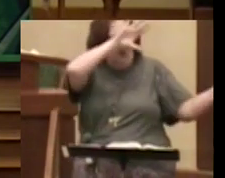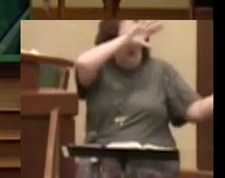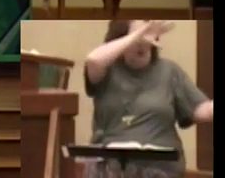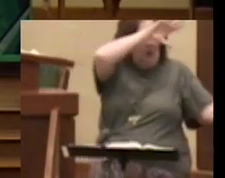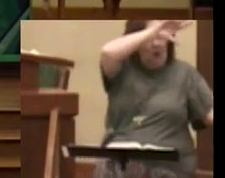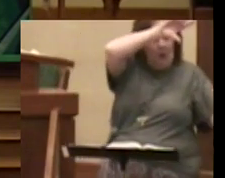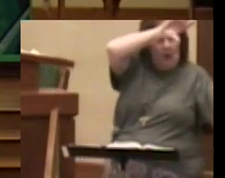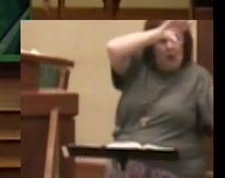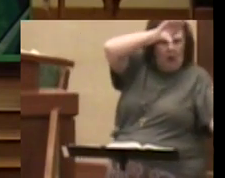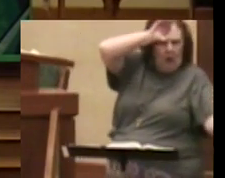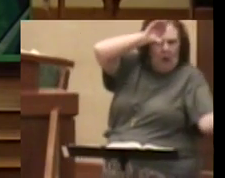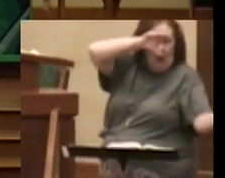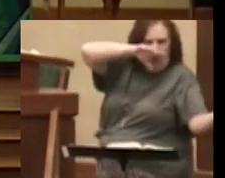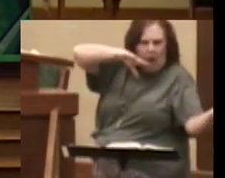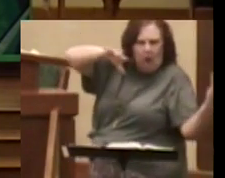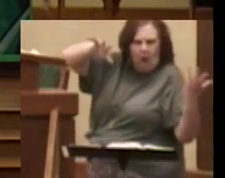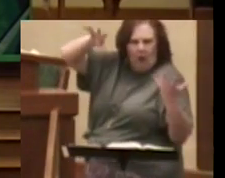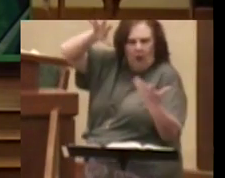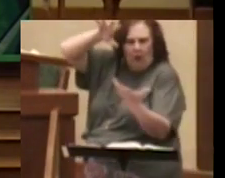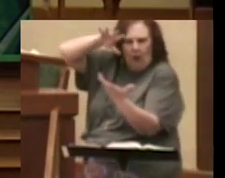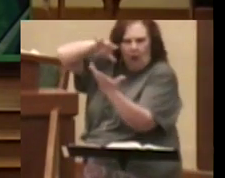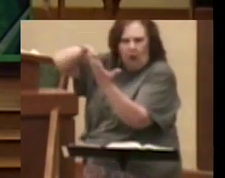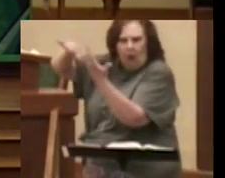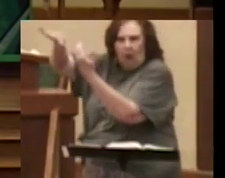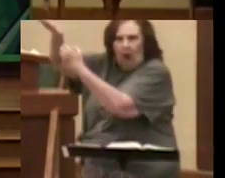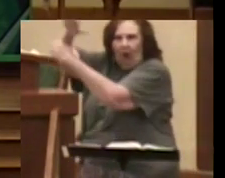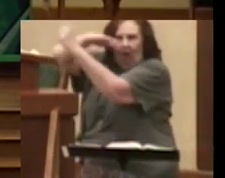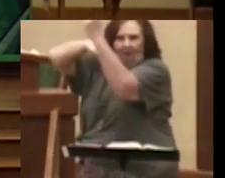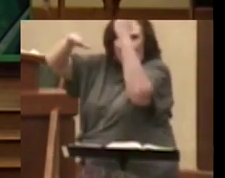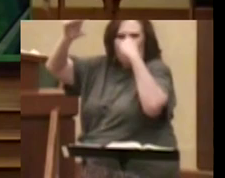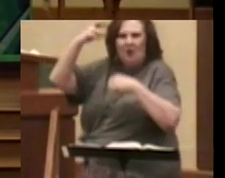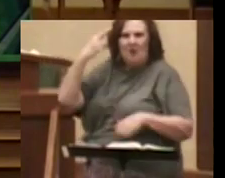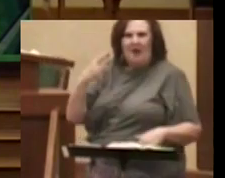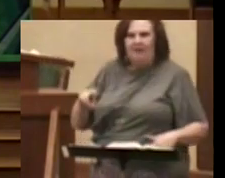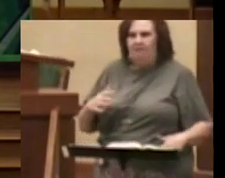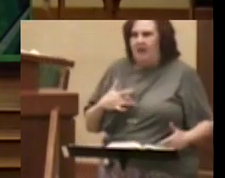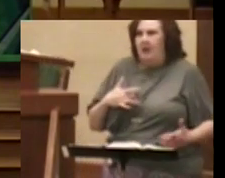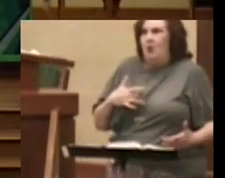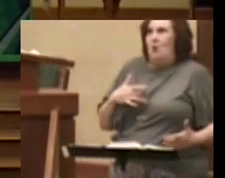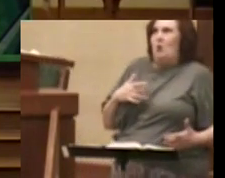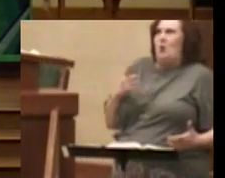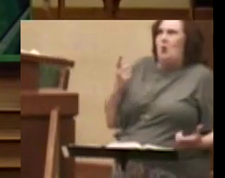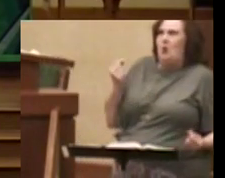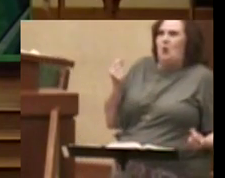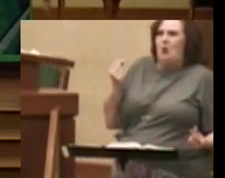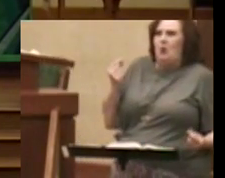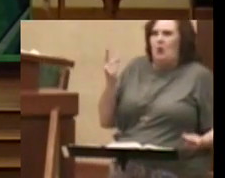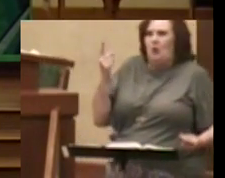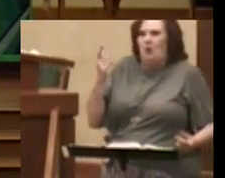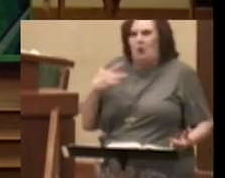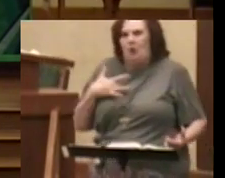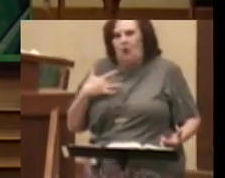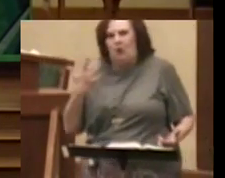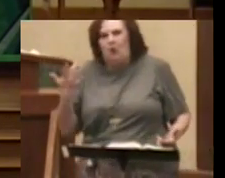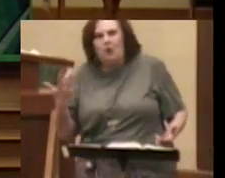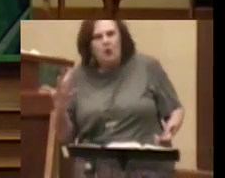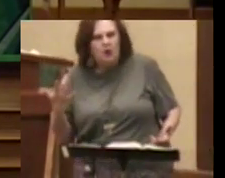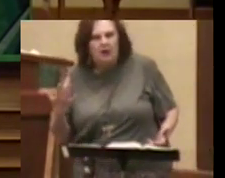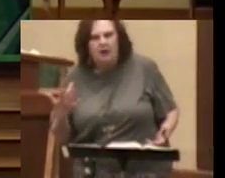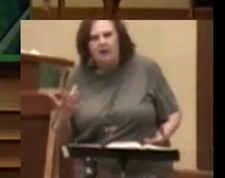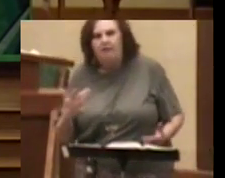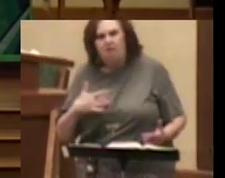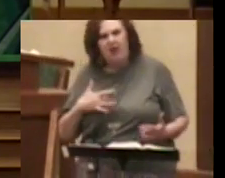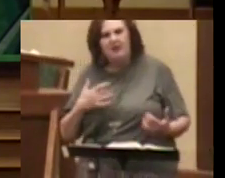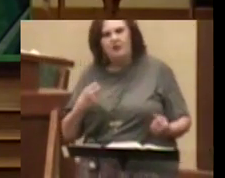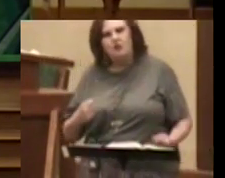over Rochester and wondering what was coming our way, there was a strength and a peace that made